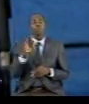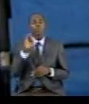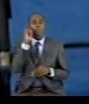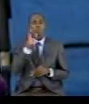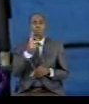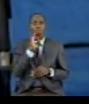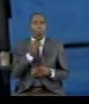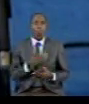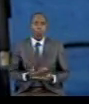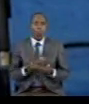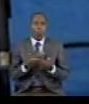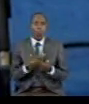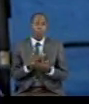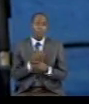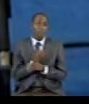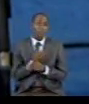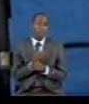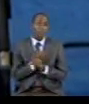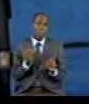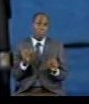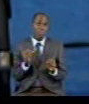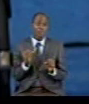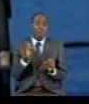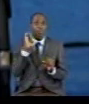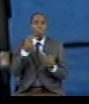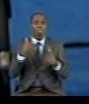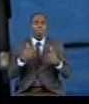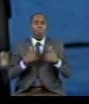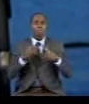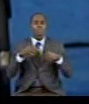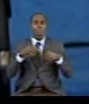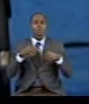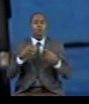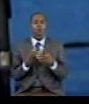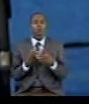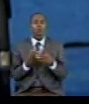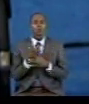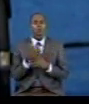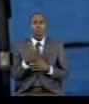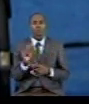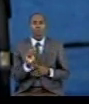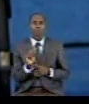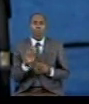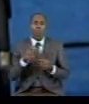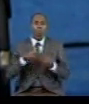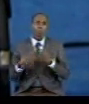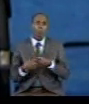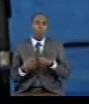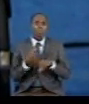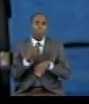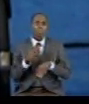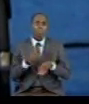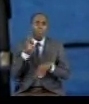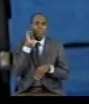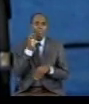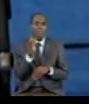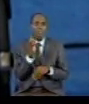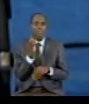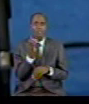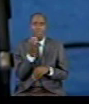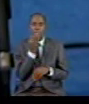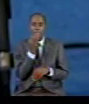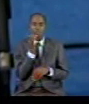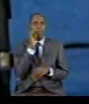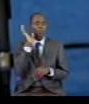I've been going through excretory problem. Immediately I eat, I'll go to the